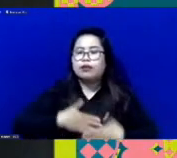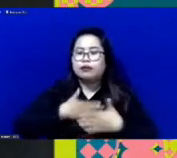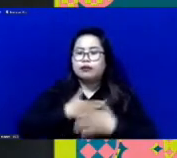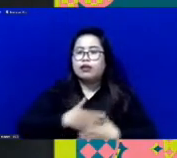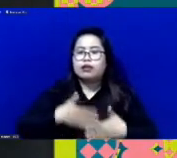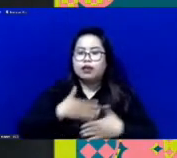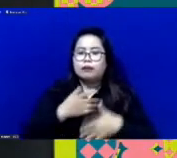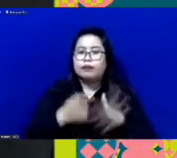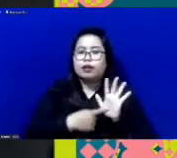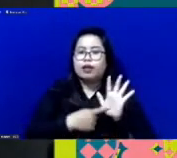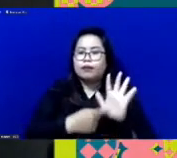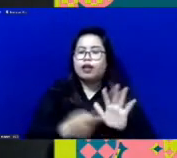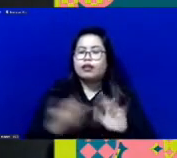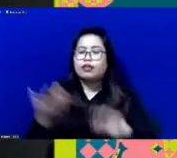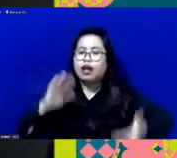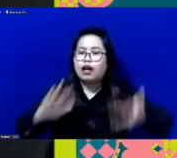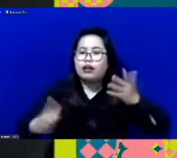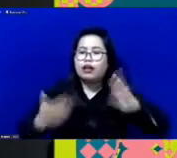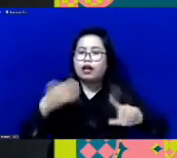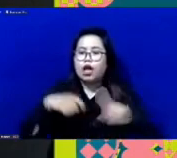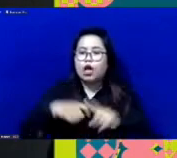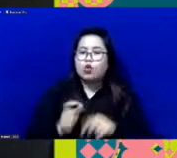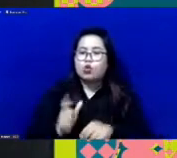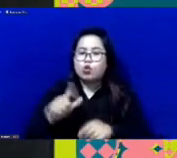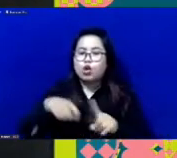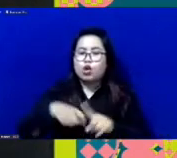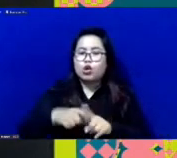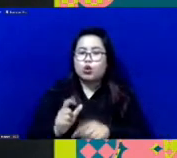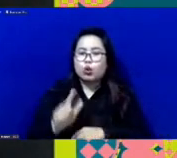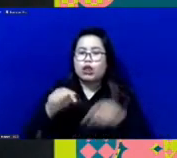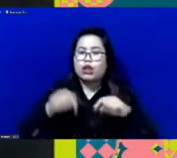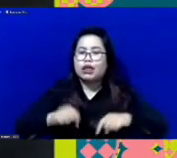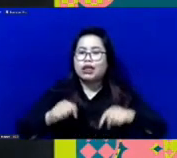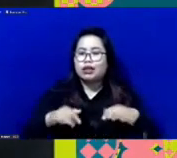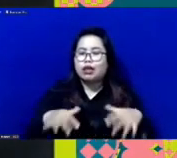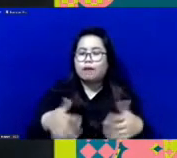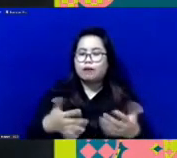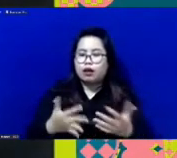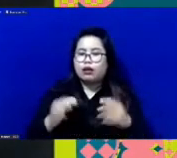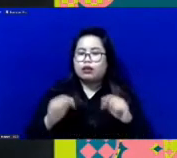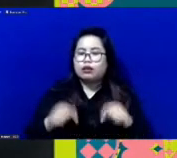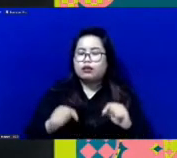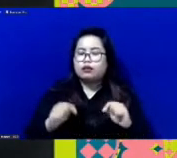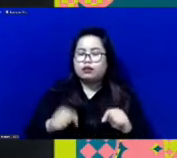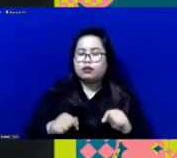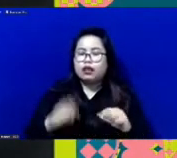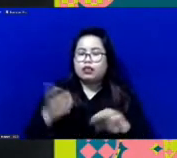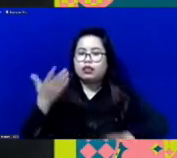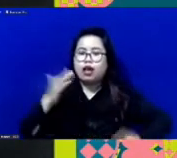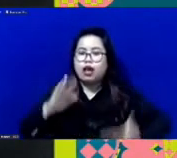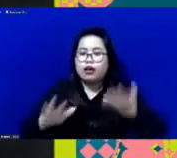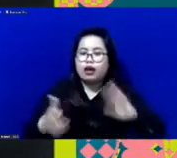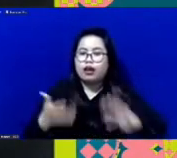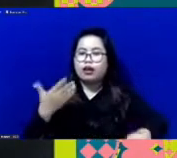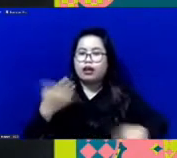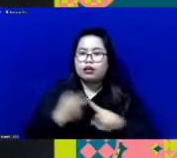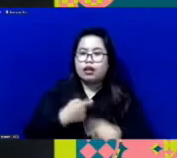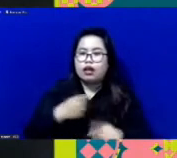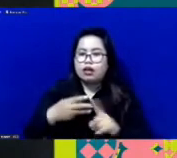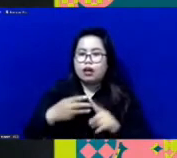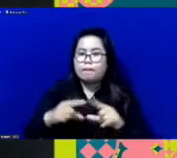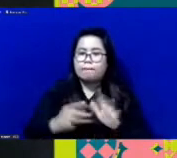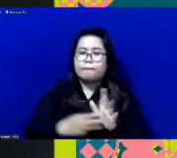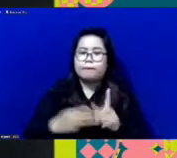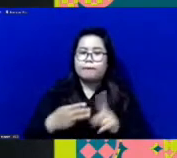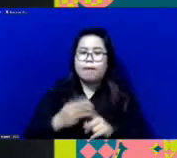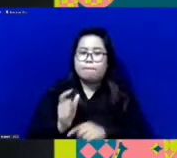Cool. It is a bamboo ensemble that used as a communication tool by the Balinese people to announce an important message to